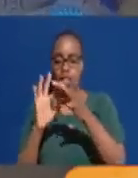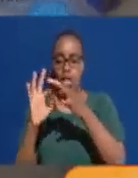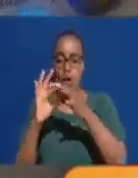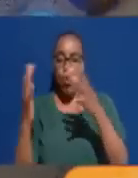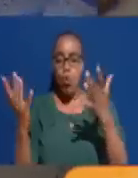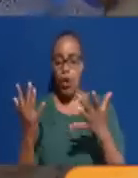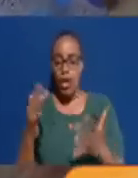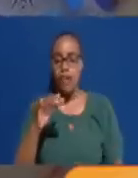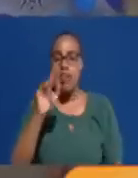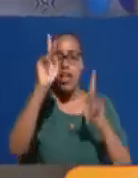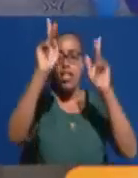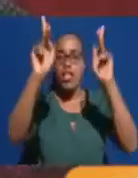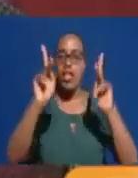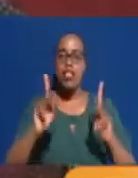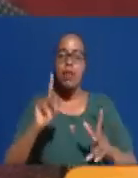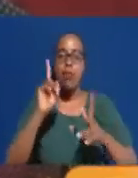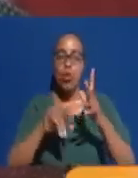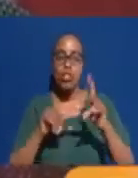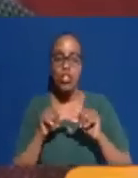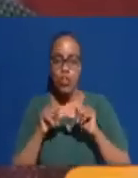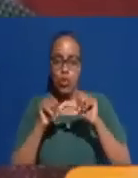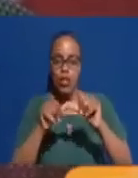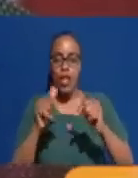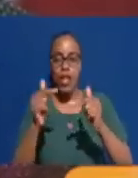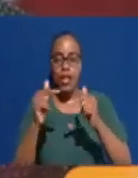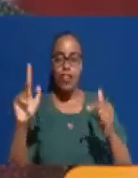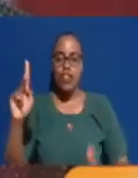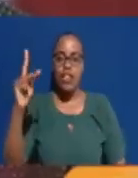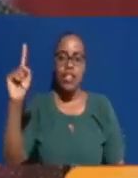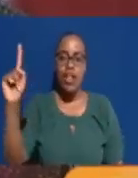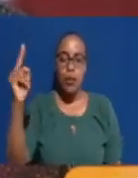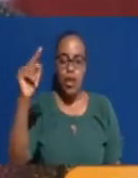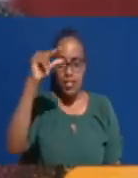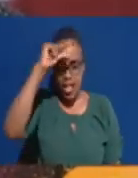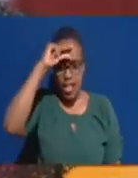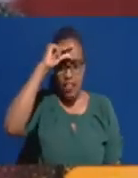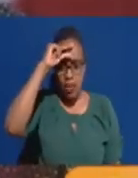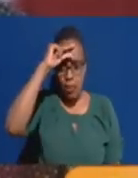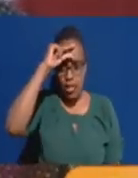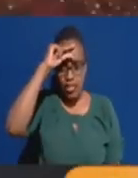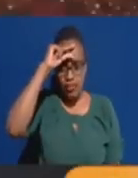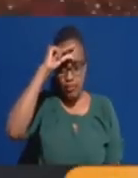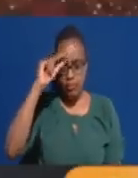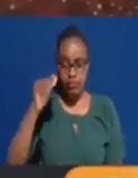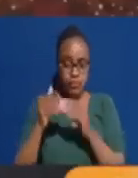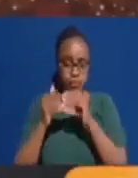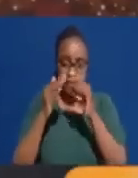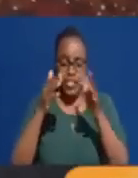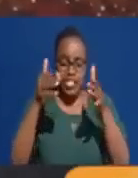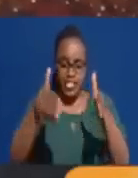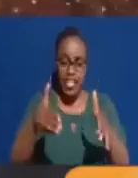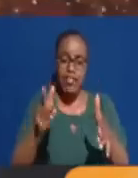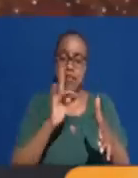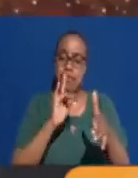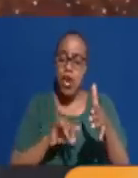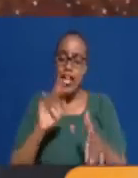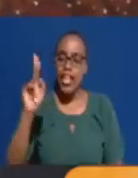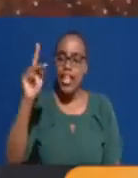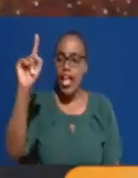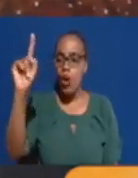Kisumu, maintaining their onslaught against the Kenya Kwanza government. Leaders present, accusing the Kenya